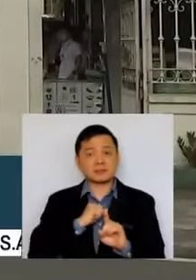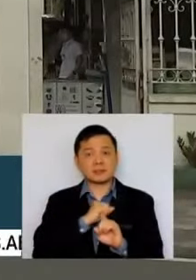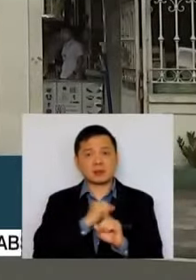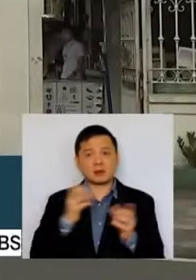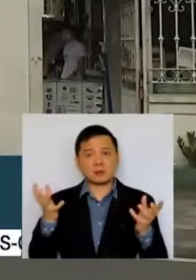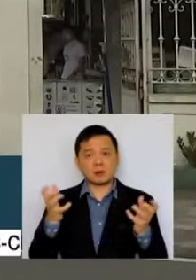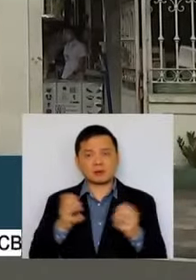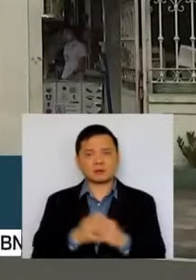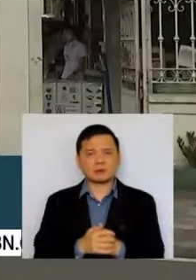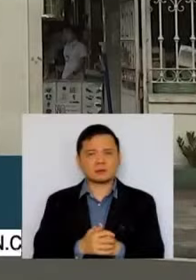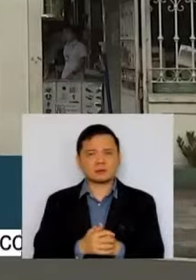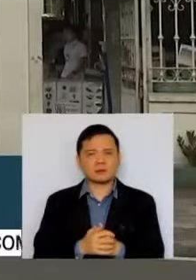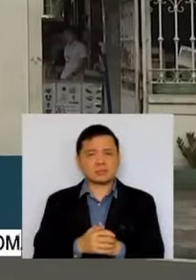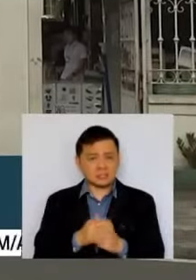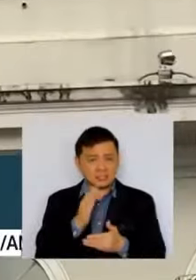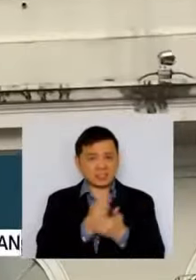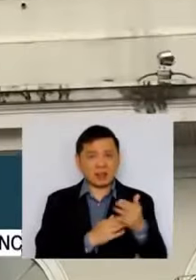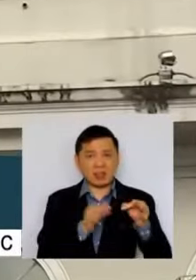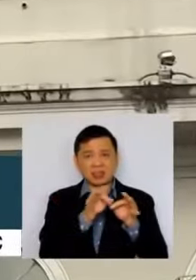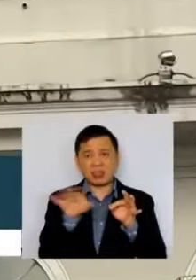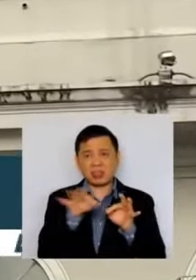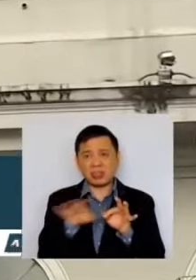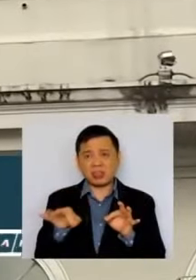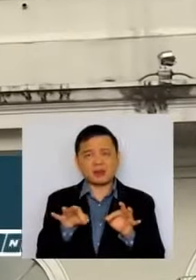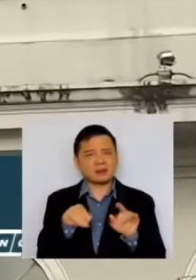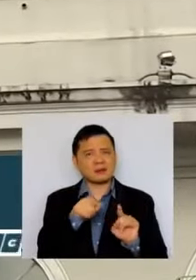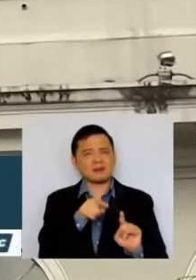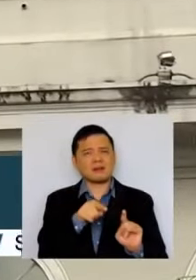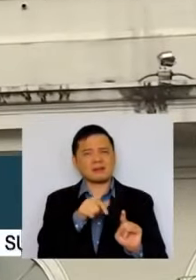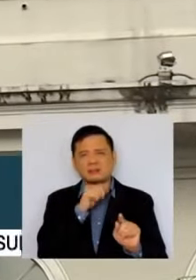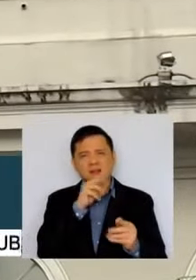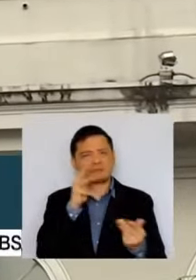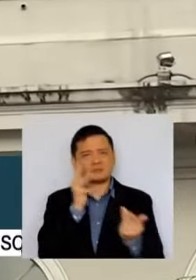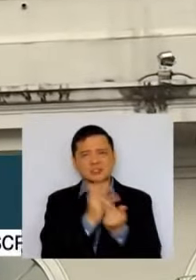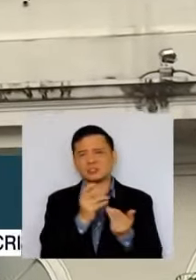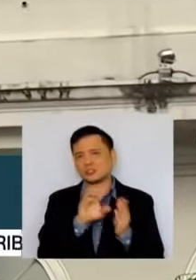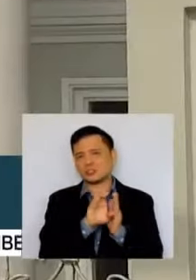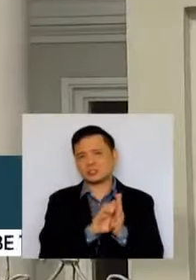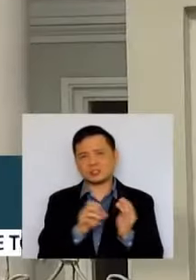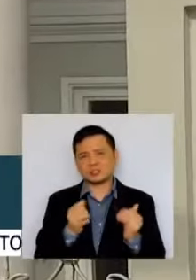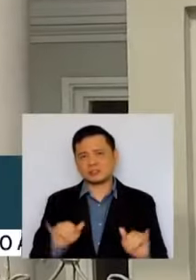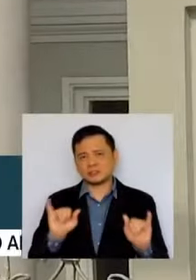be deemed invalid within the course of the law's implementation.